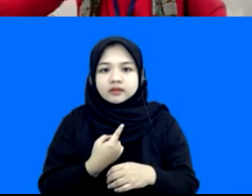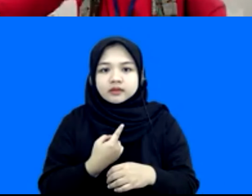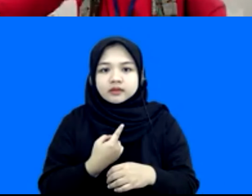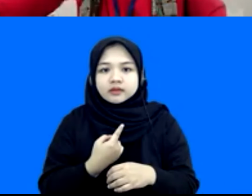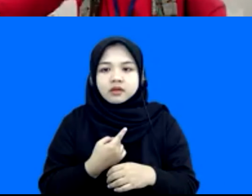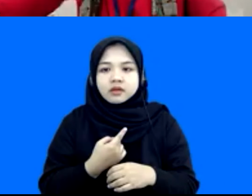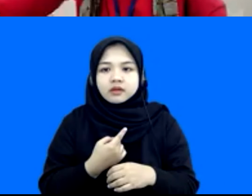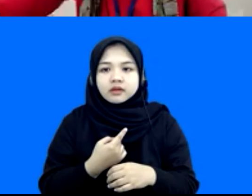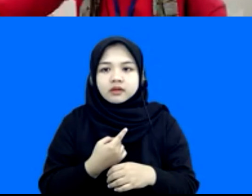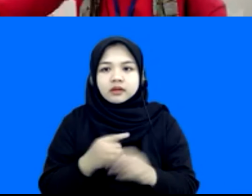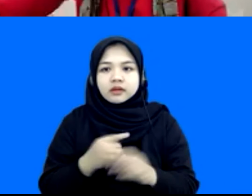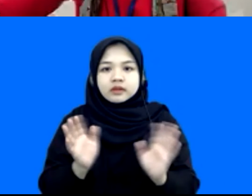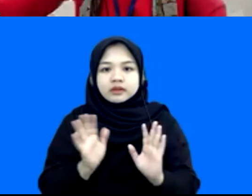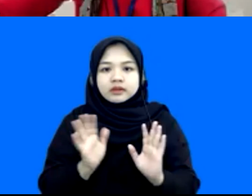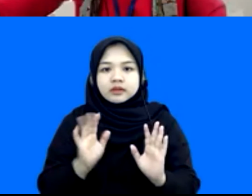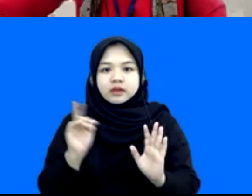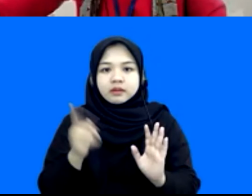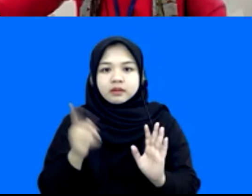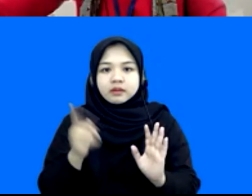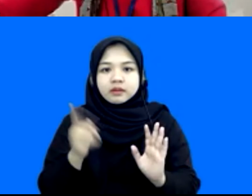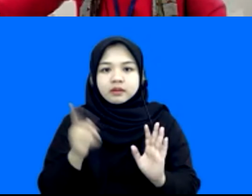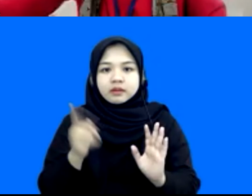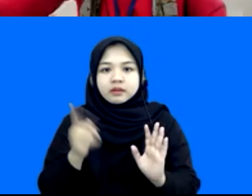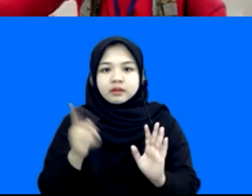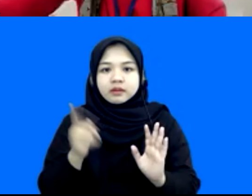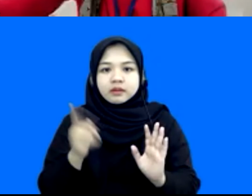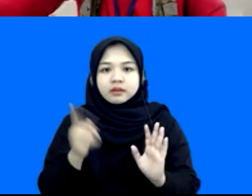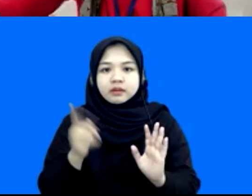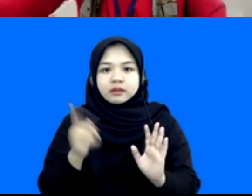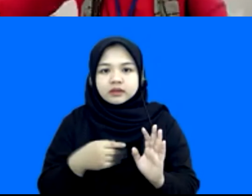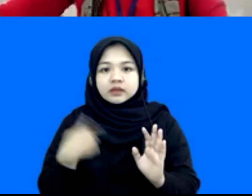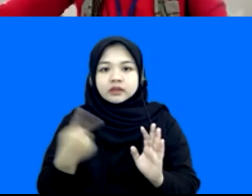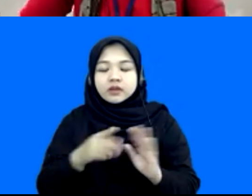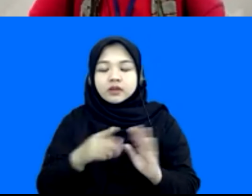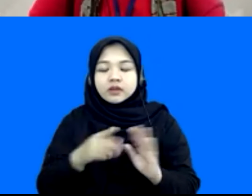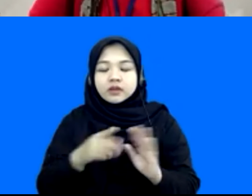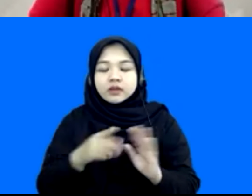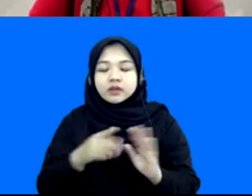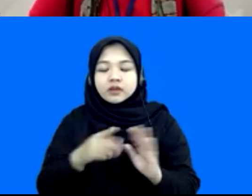that's impossible. We are reducing the urban heat island effect. We are reducing